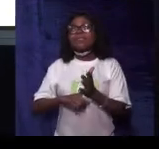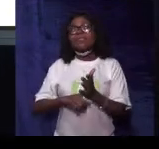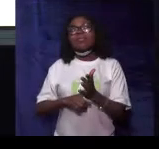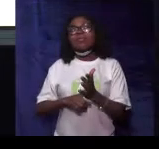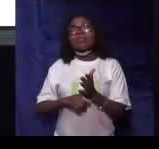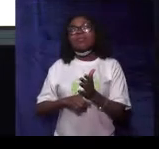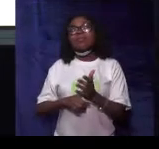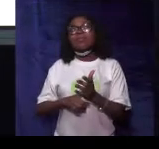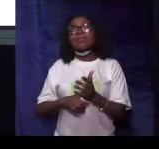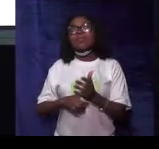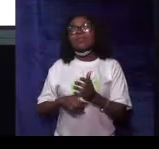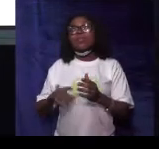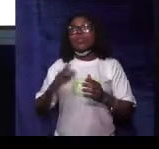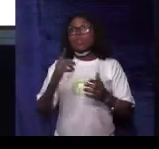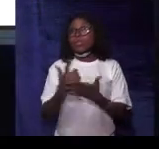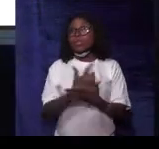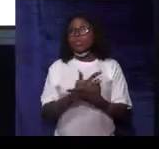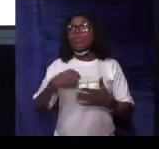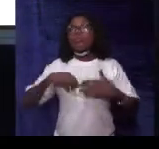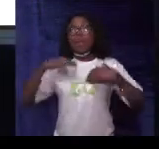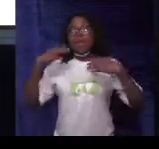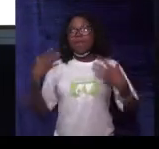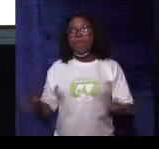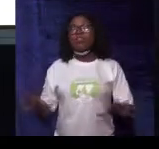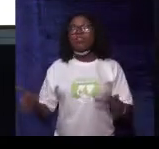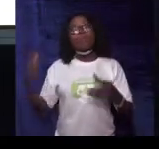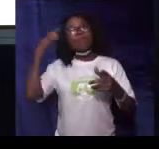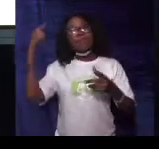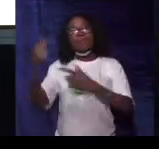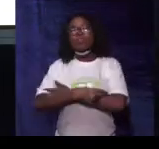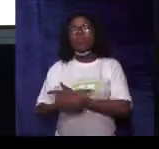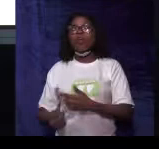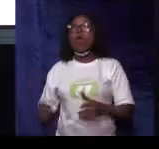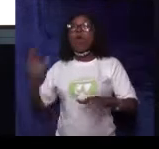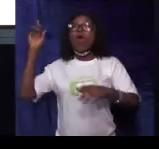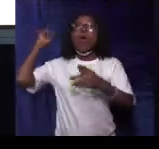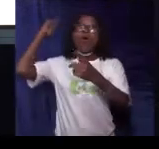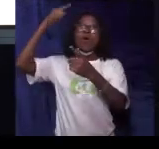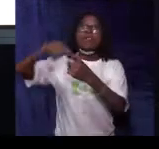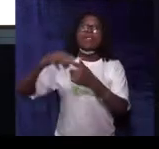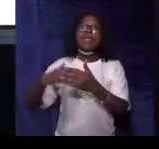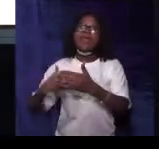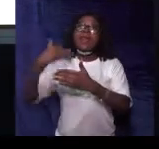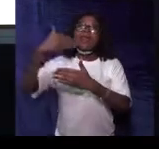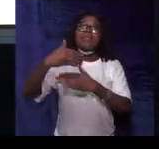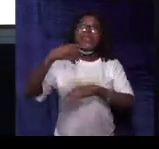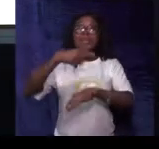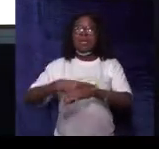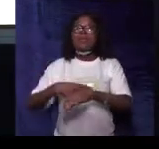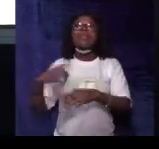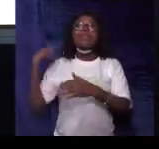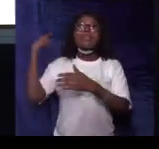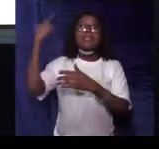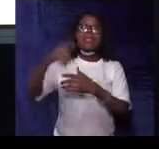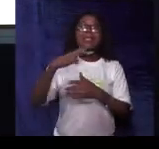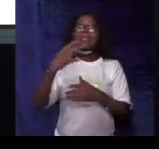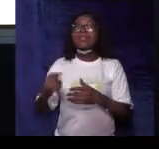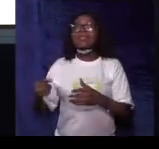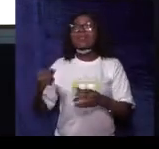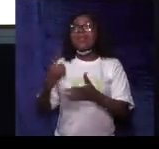note, we are bringing today's lesson to an end. Until next time,